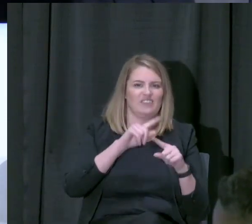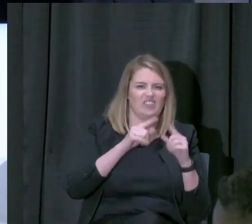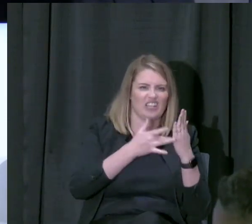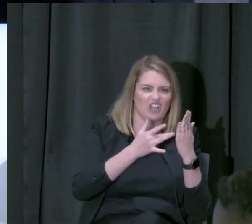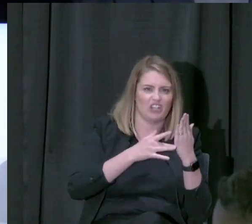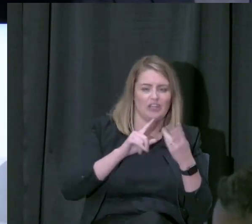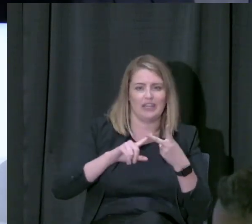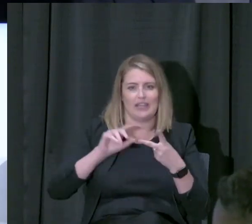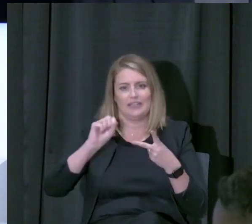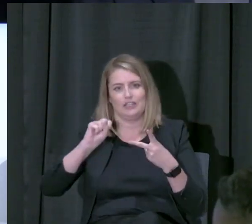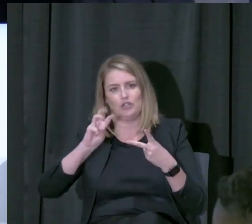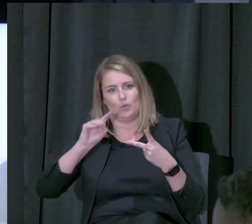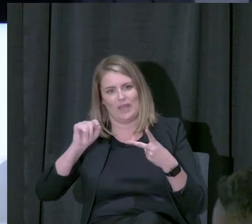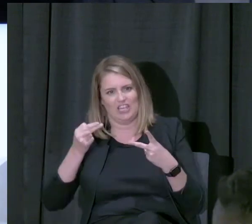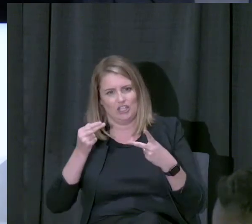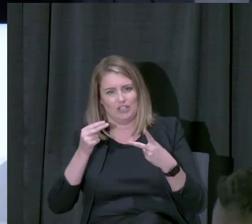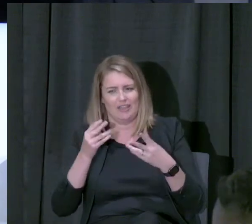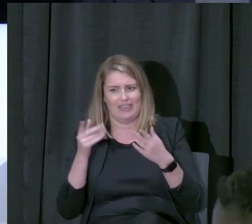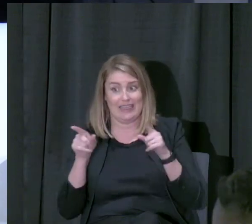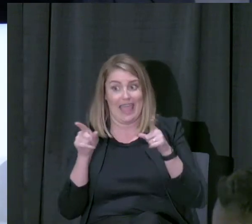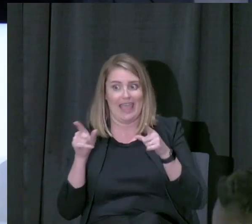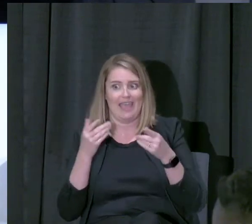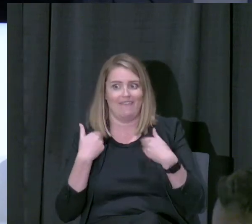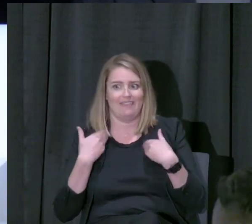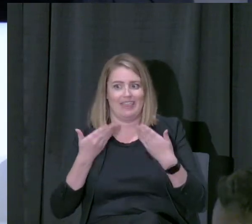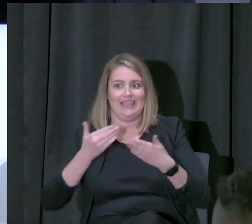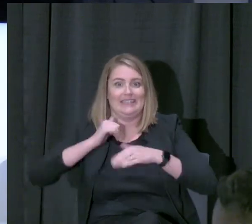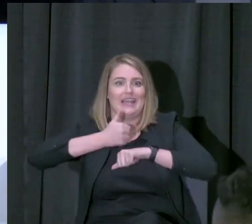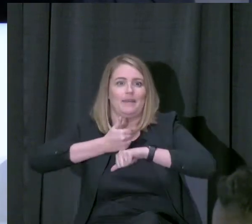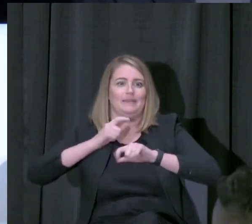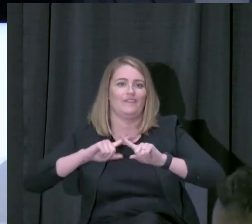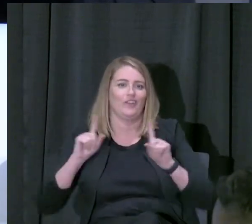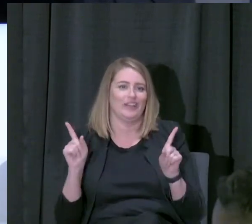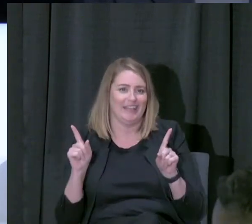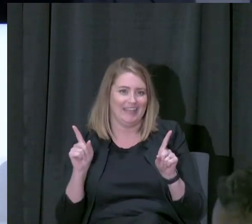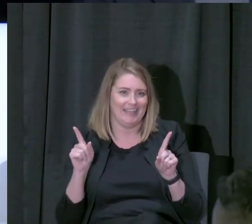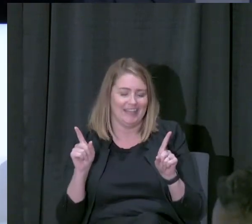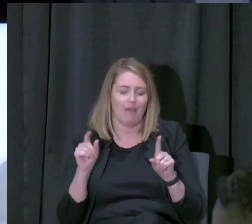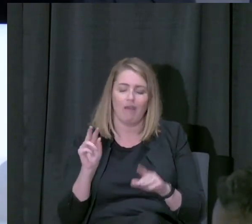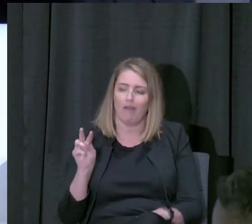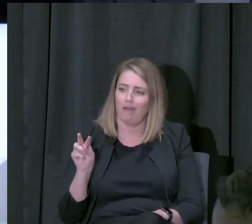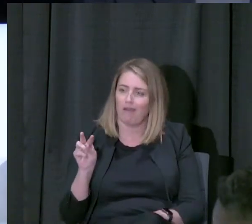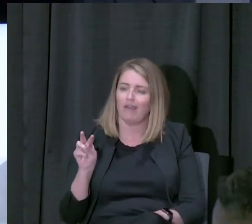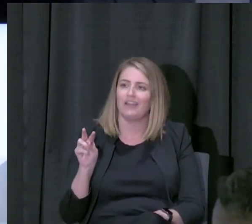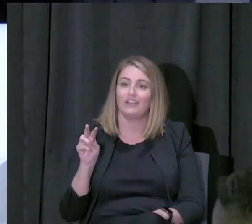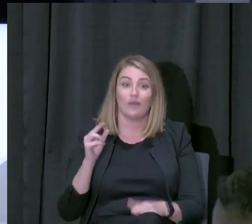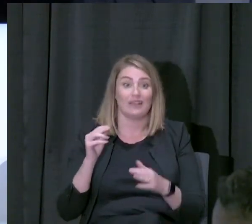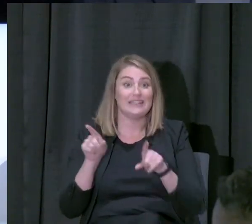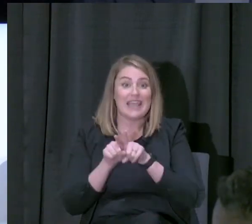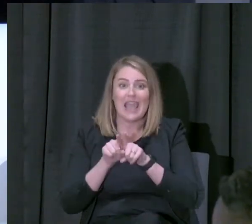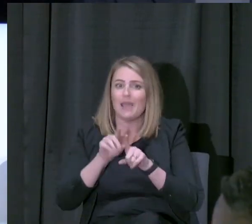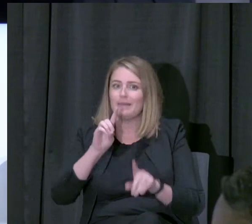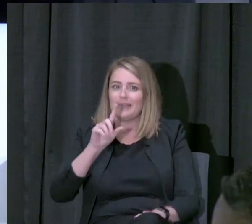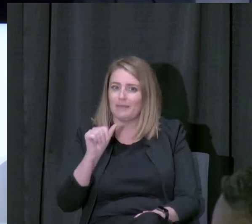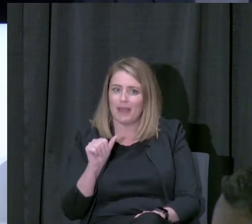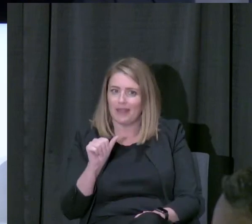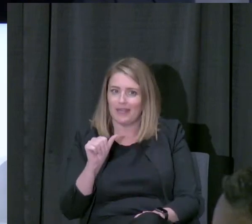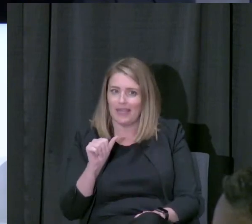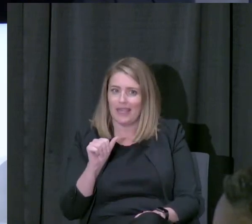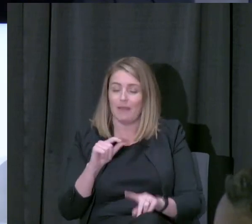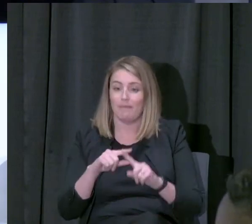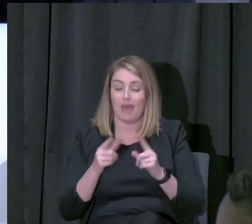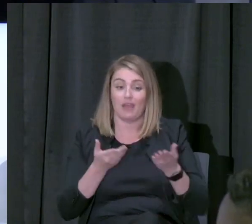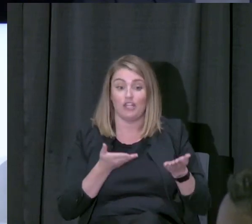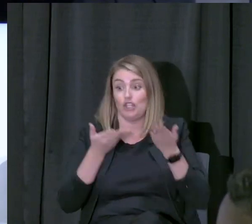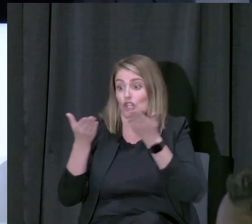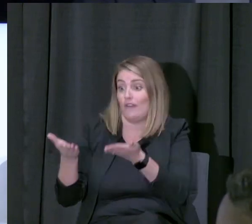they both have everything set up slightly differently. So if we had just categorized two customers as having this disability and then try to go serve them, we